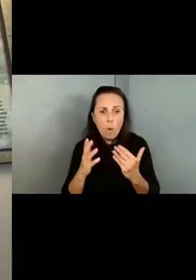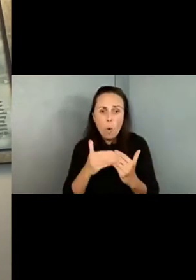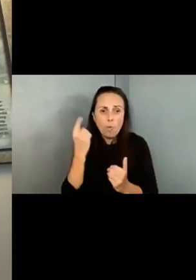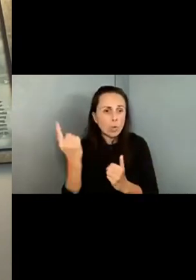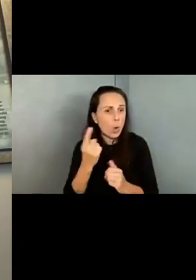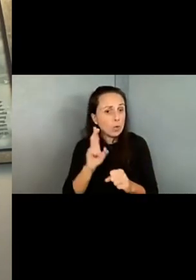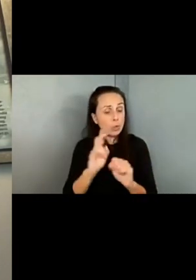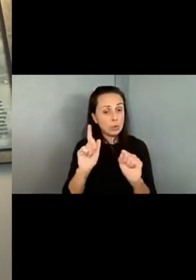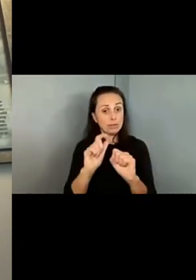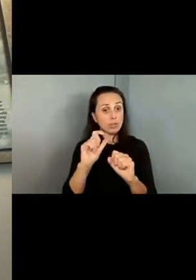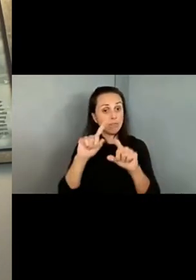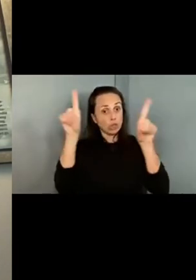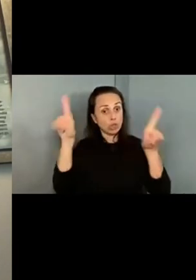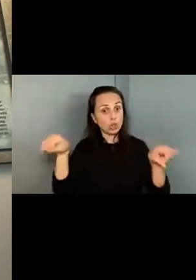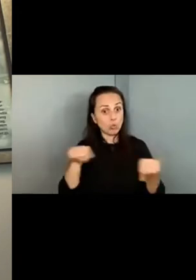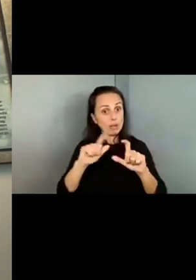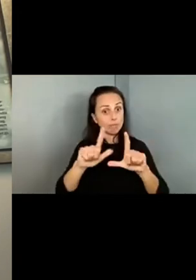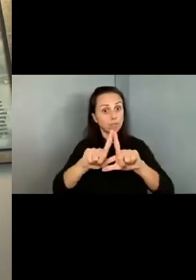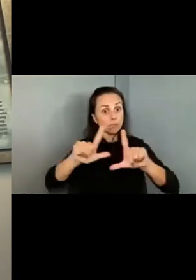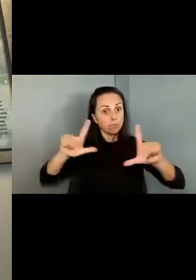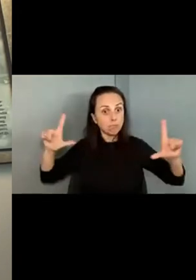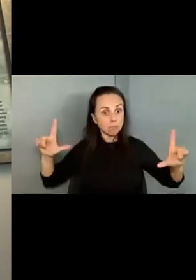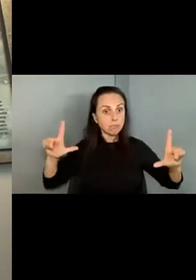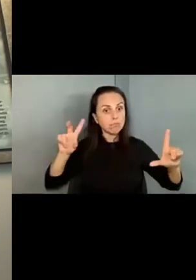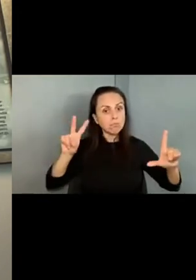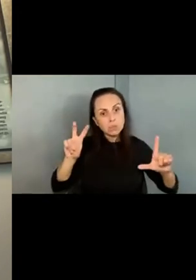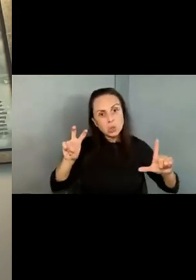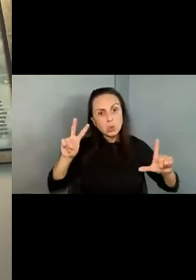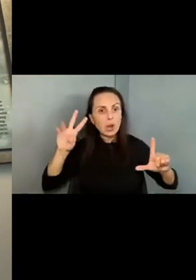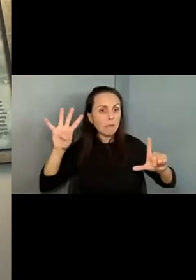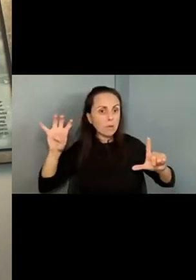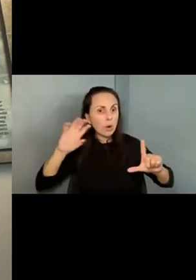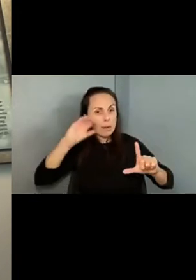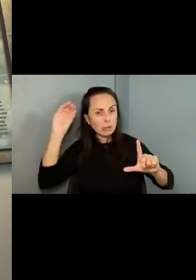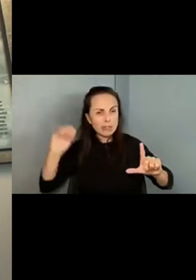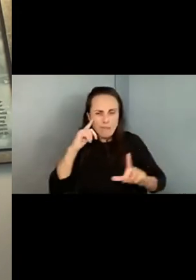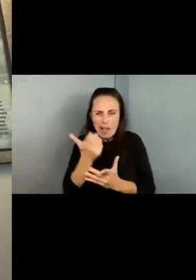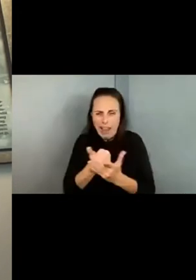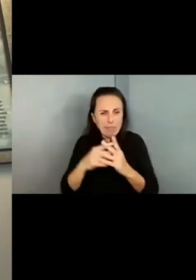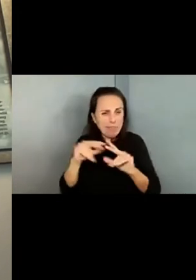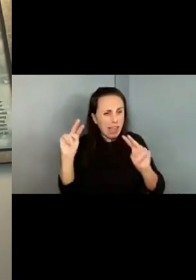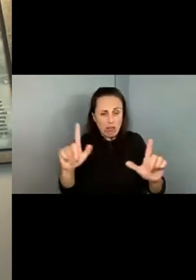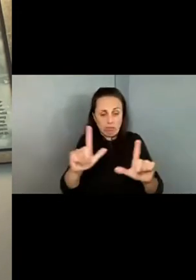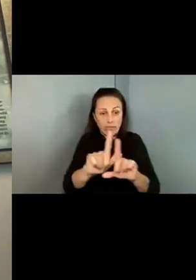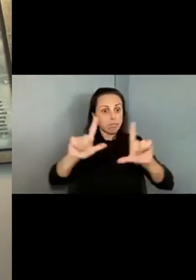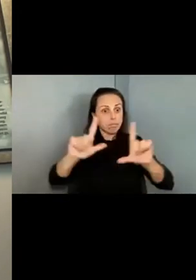magnify my screen to 200 to 400% for absolutely everything I look at.